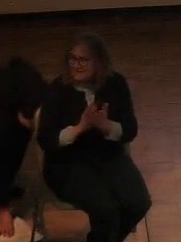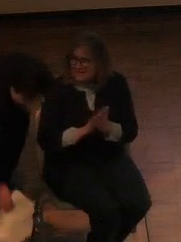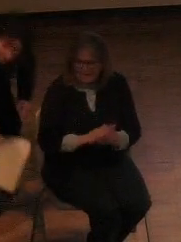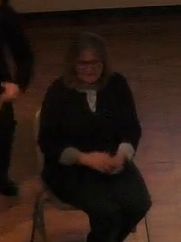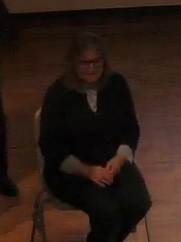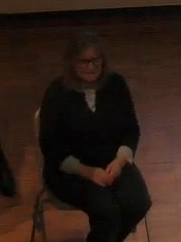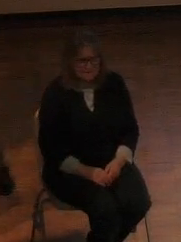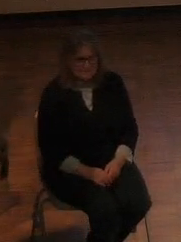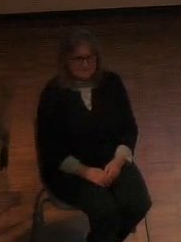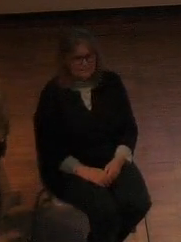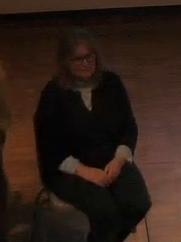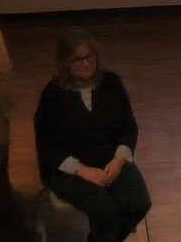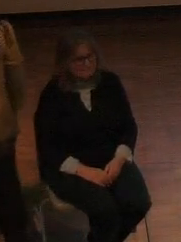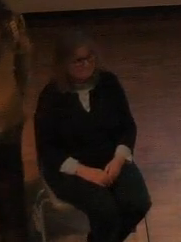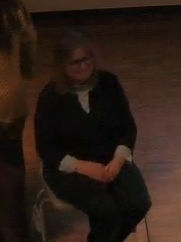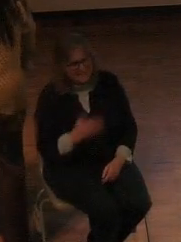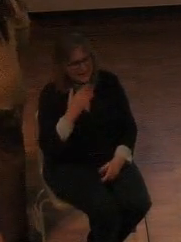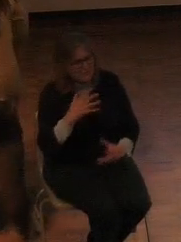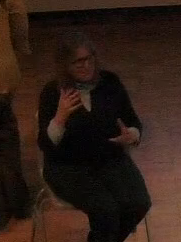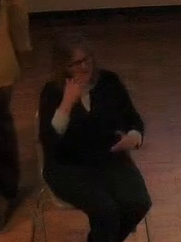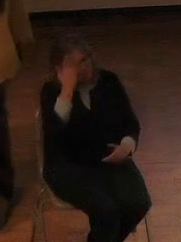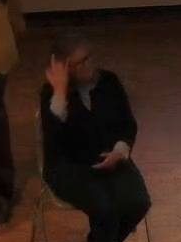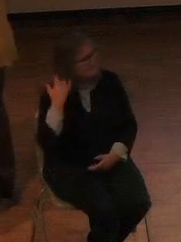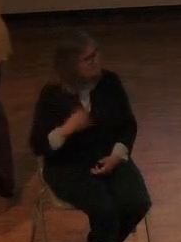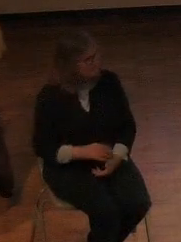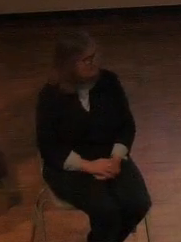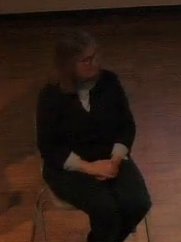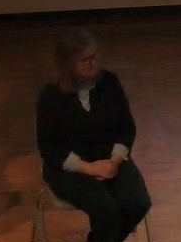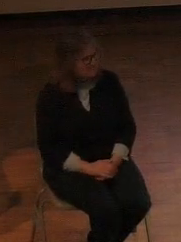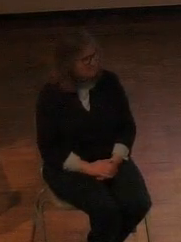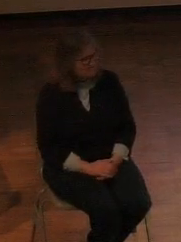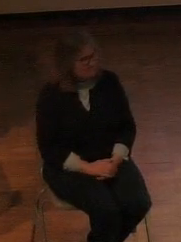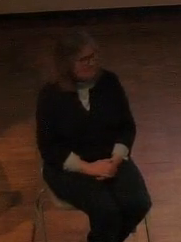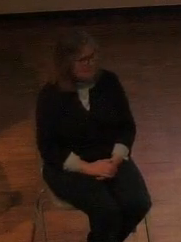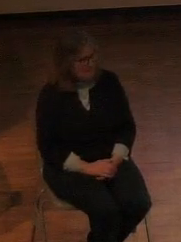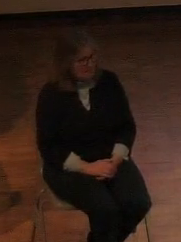Thank you. Thank you so much.